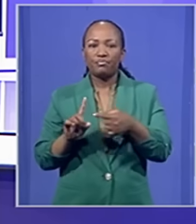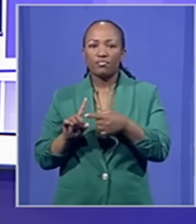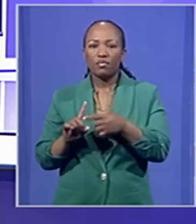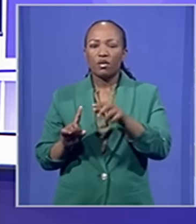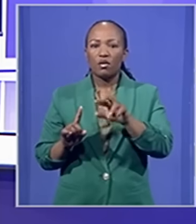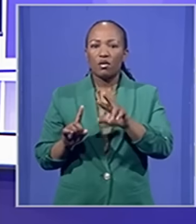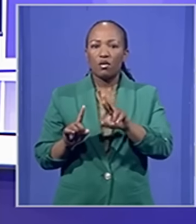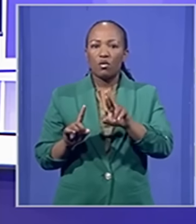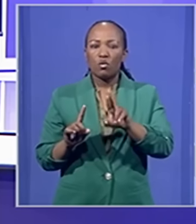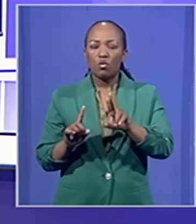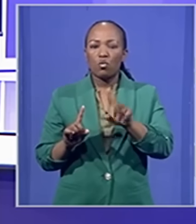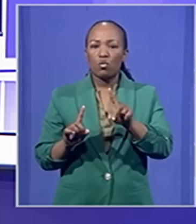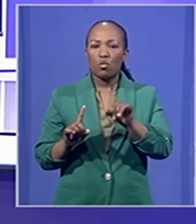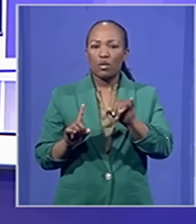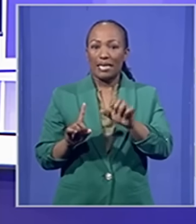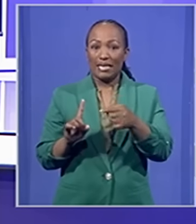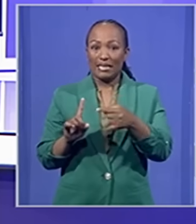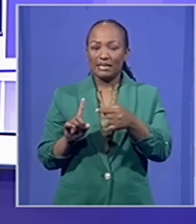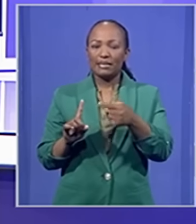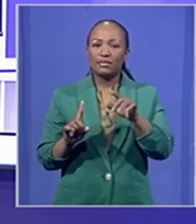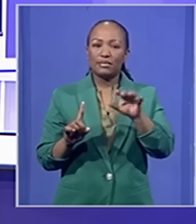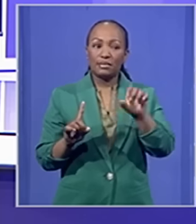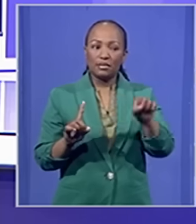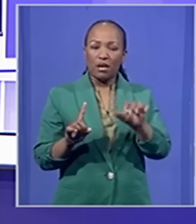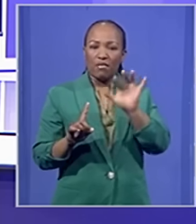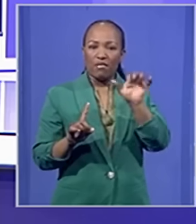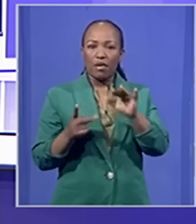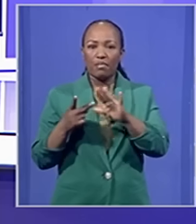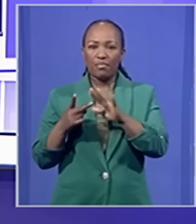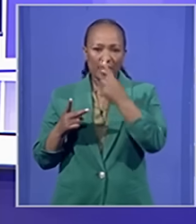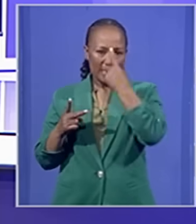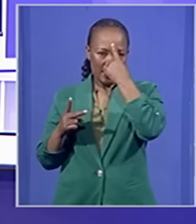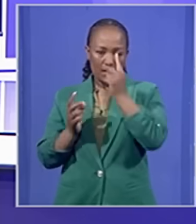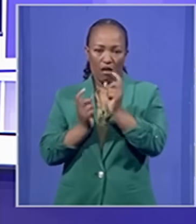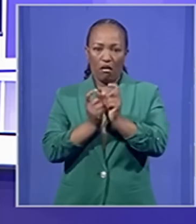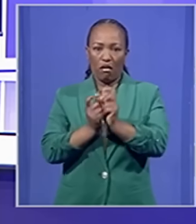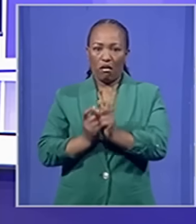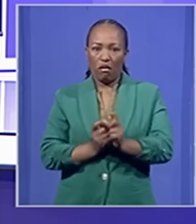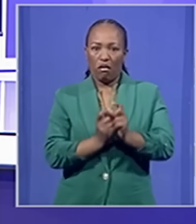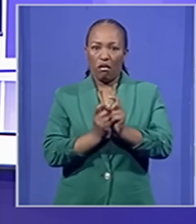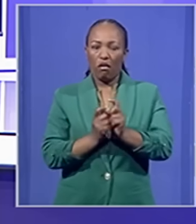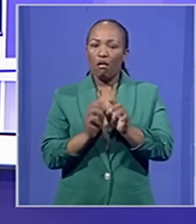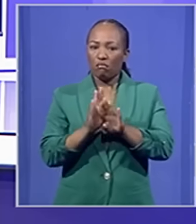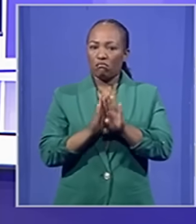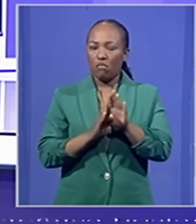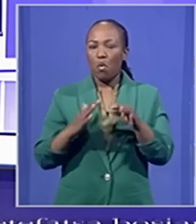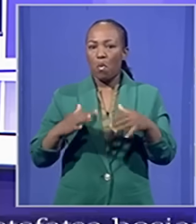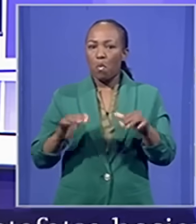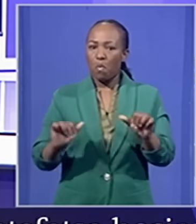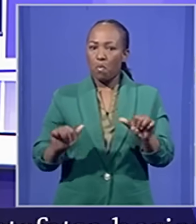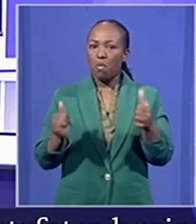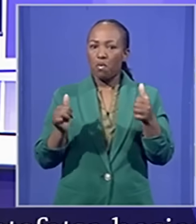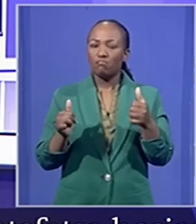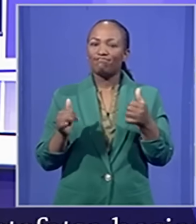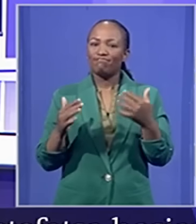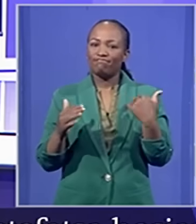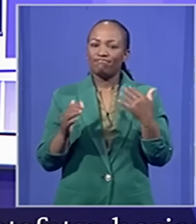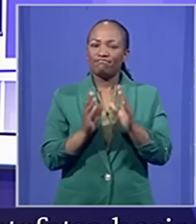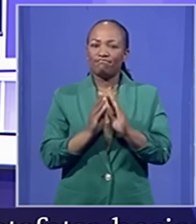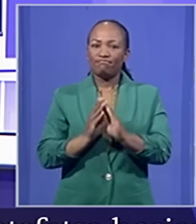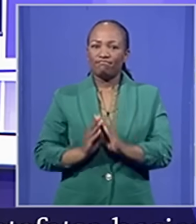thuso ya semolao magareng ga Aforika Borwa le India e bona maungo a itumedisang. Se ke go latela kopo